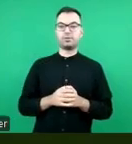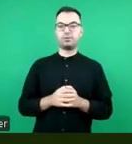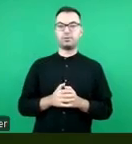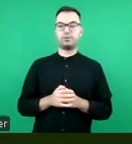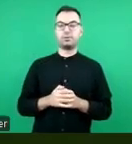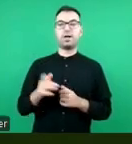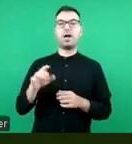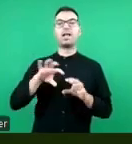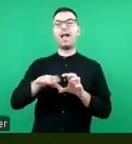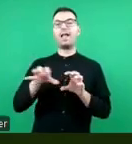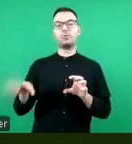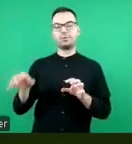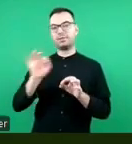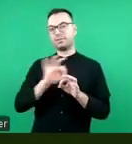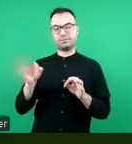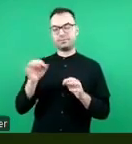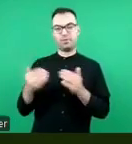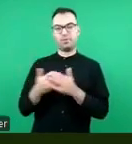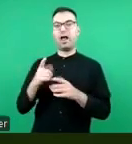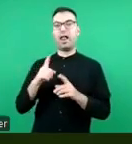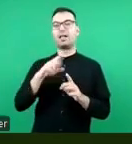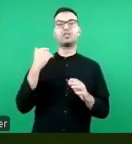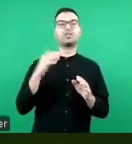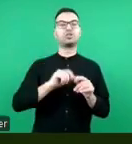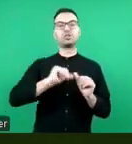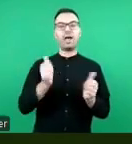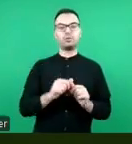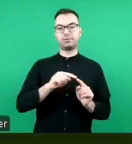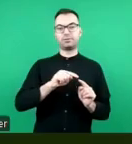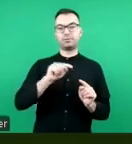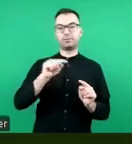species. But actually the shape of this curve, it's